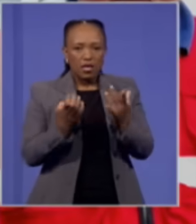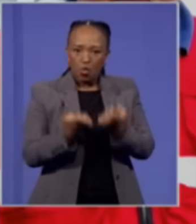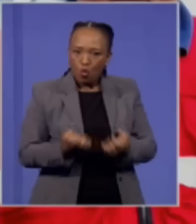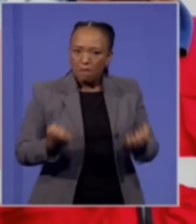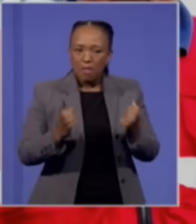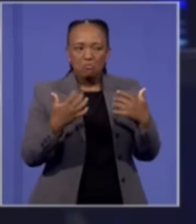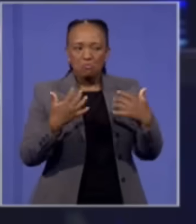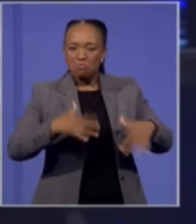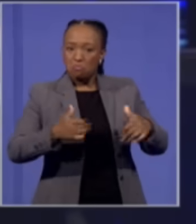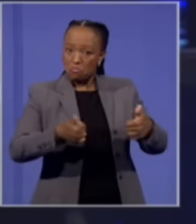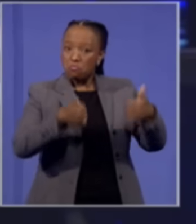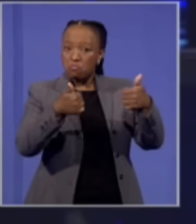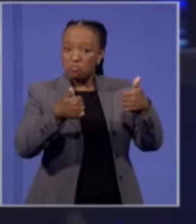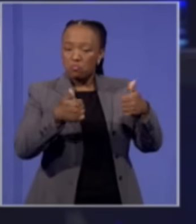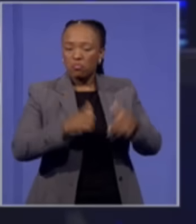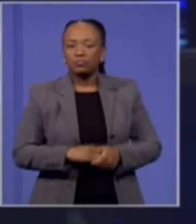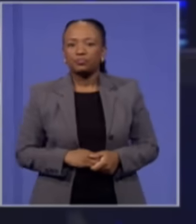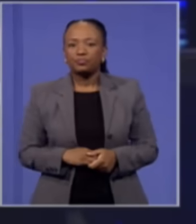thing.